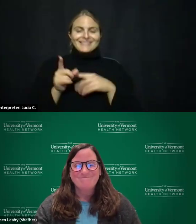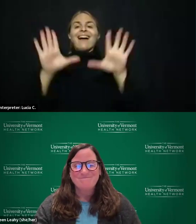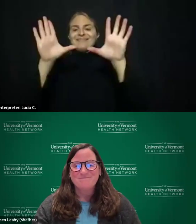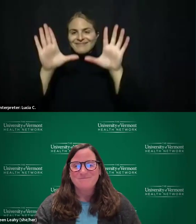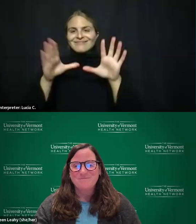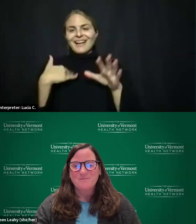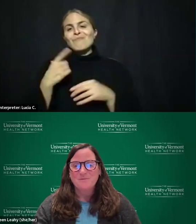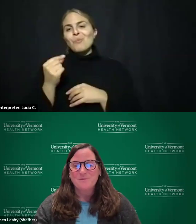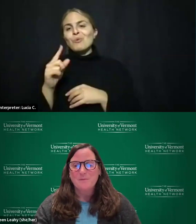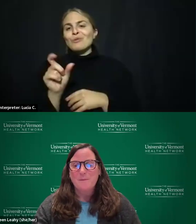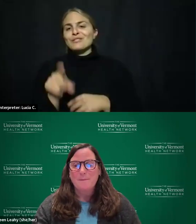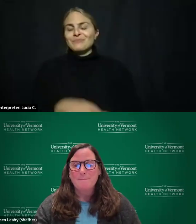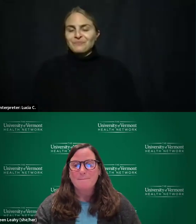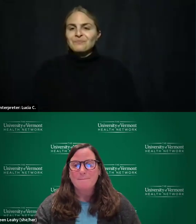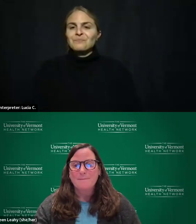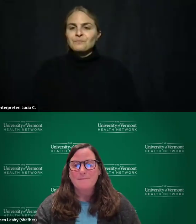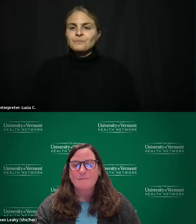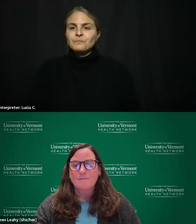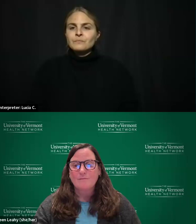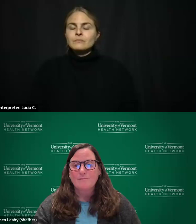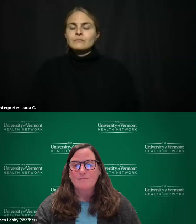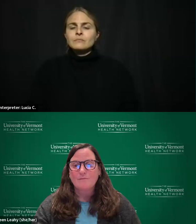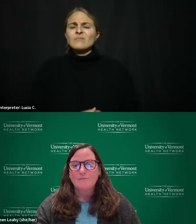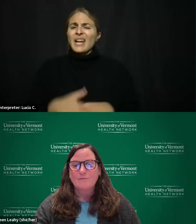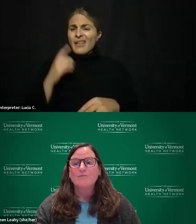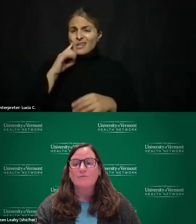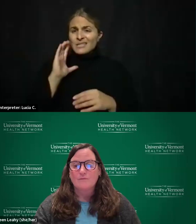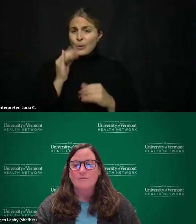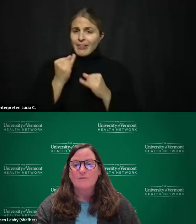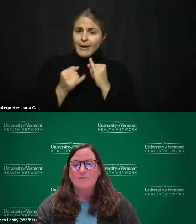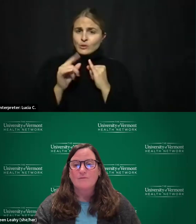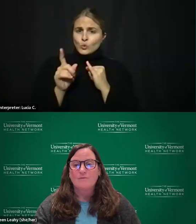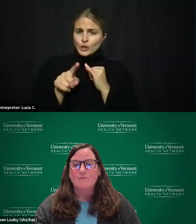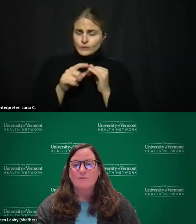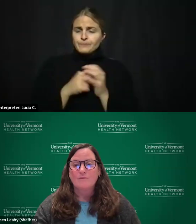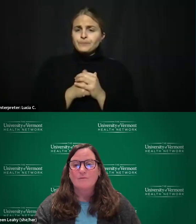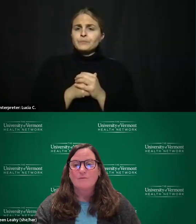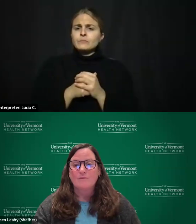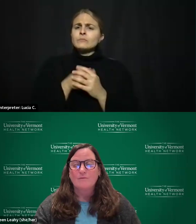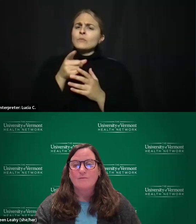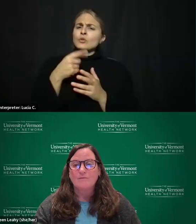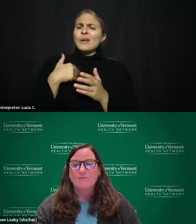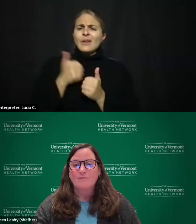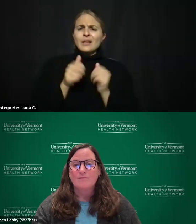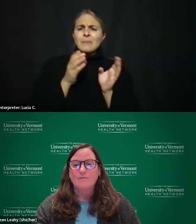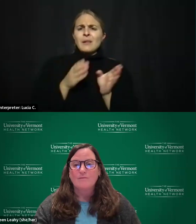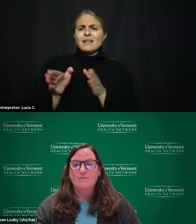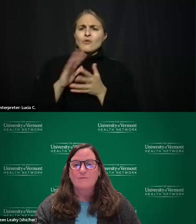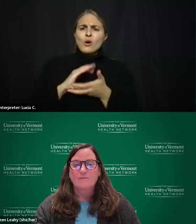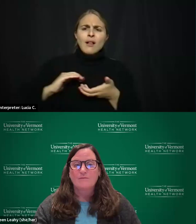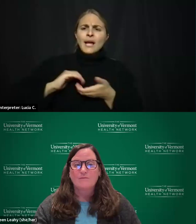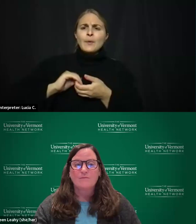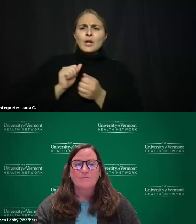Okay. This might be one of our last questions. So, do you have any plans for collaborating